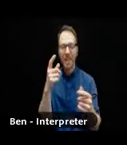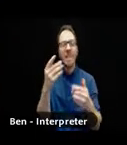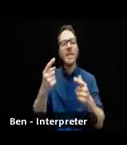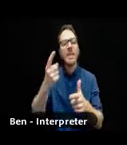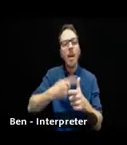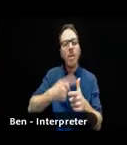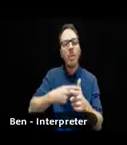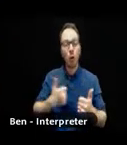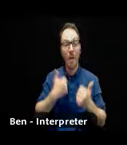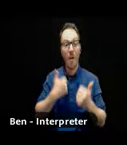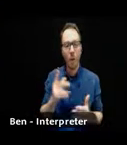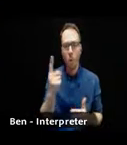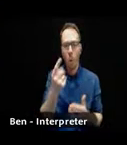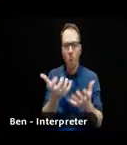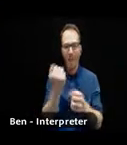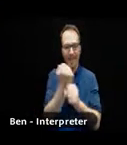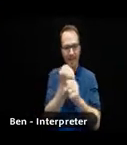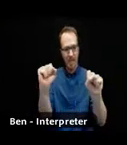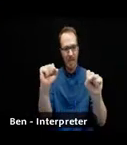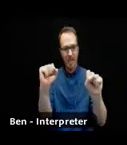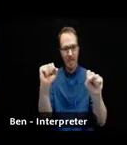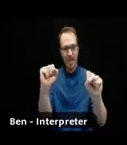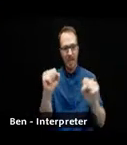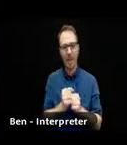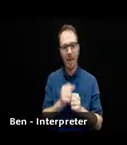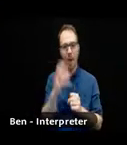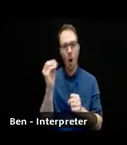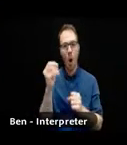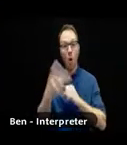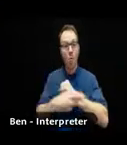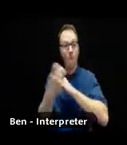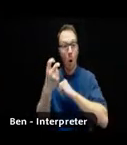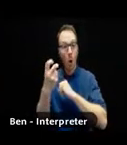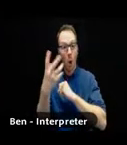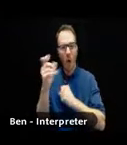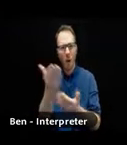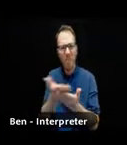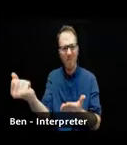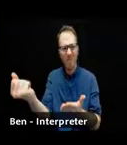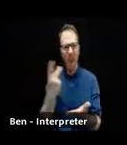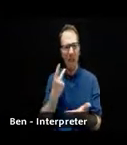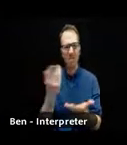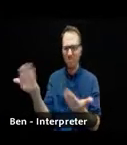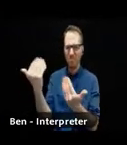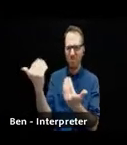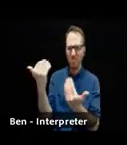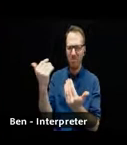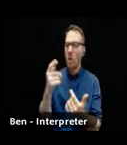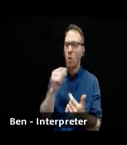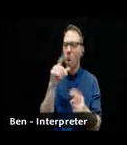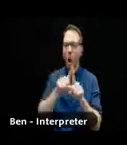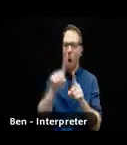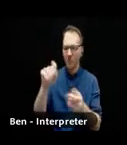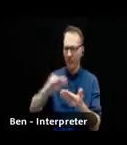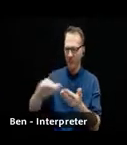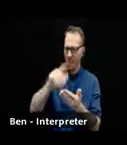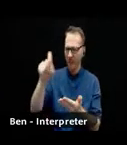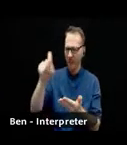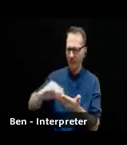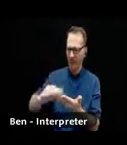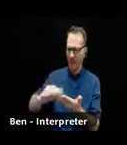just want safety, or in a burglary case, they just want their stuff back and they don't have to also forgive, right? And